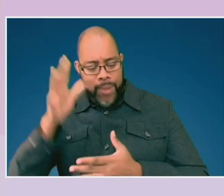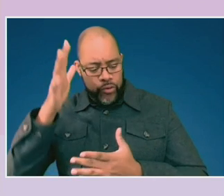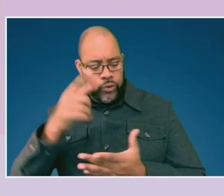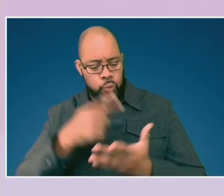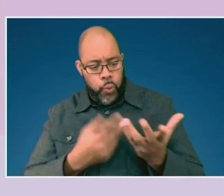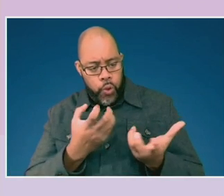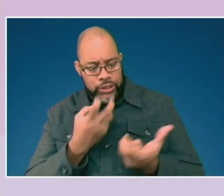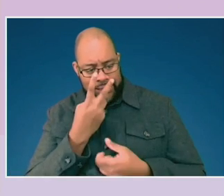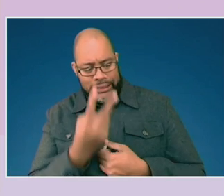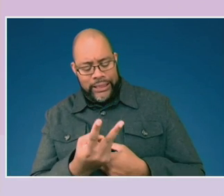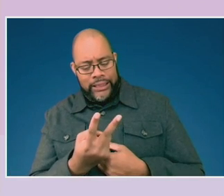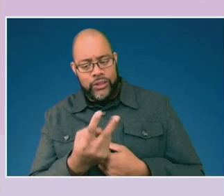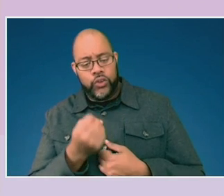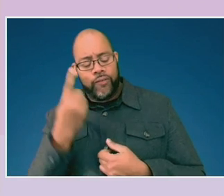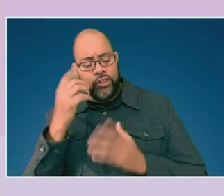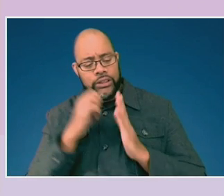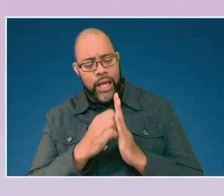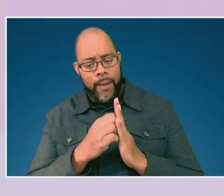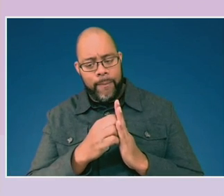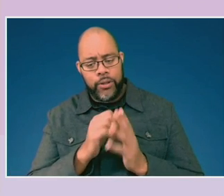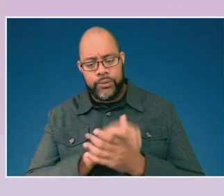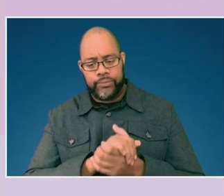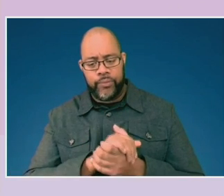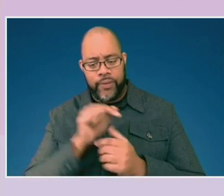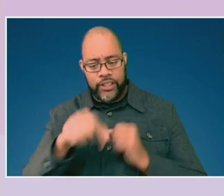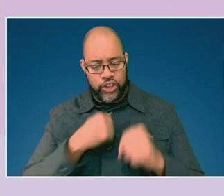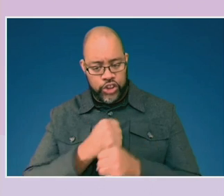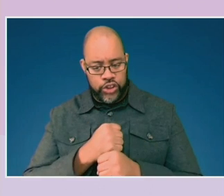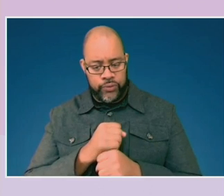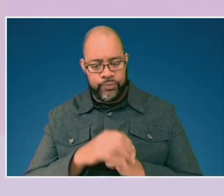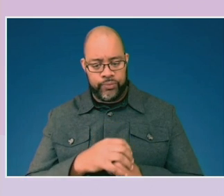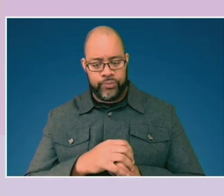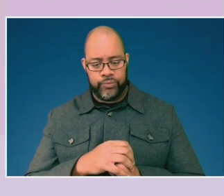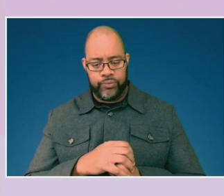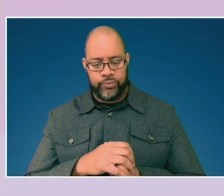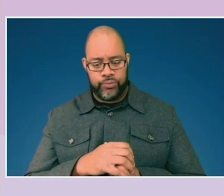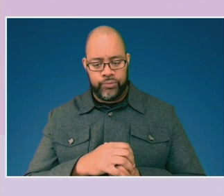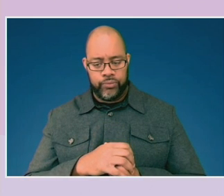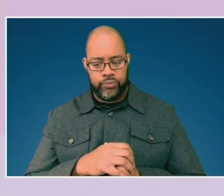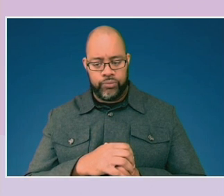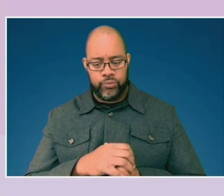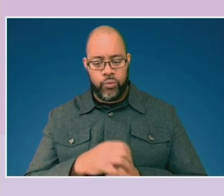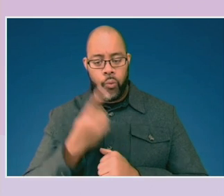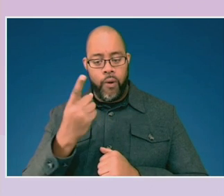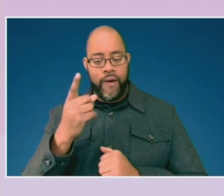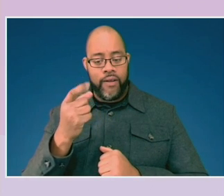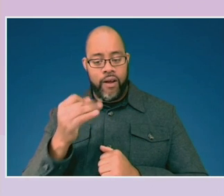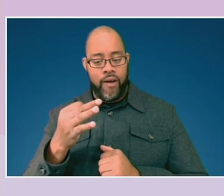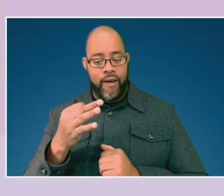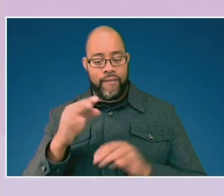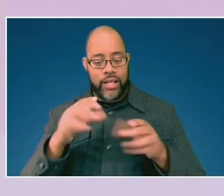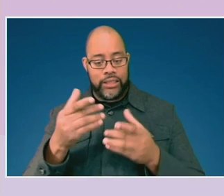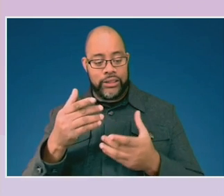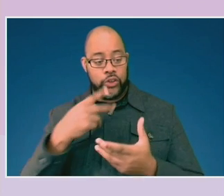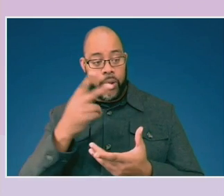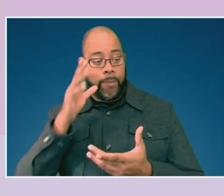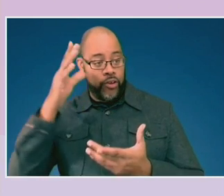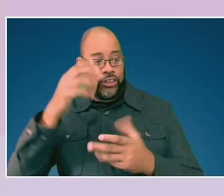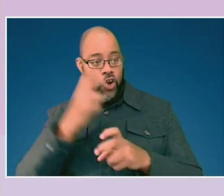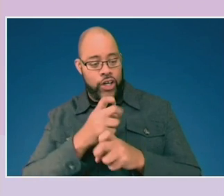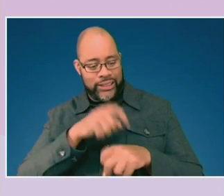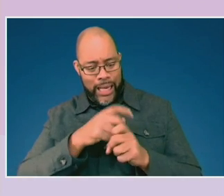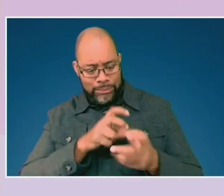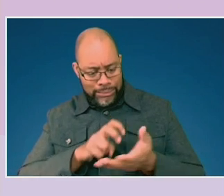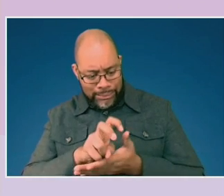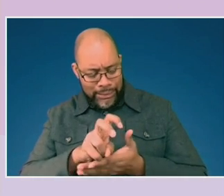see. So for example, this year, one of the classes that we discovered parents were having a hard time navigating special